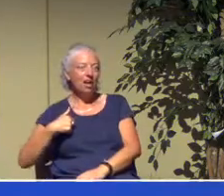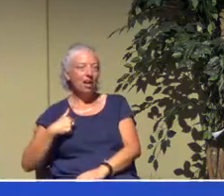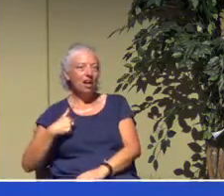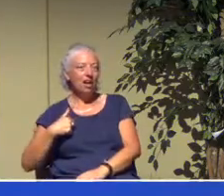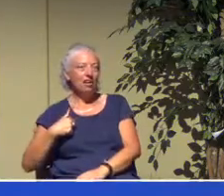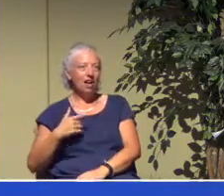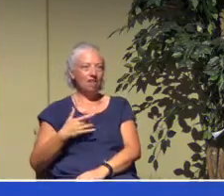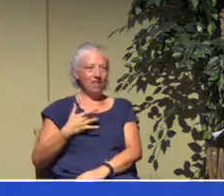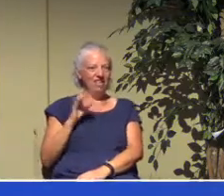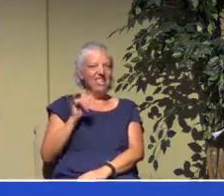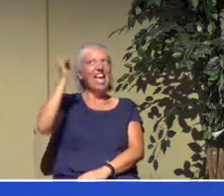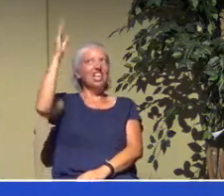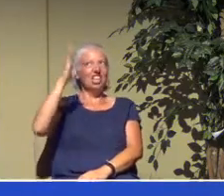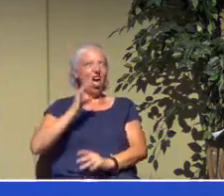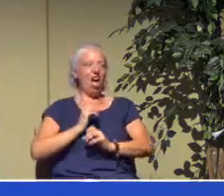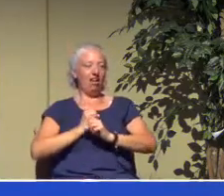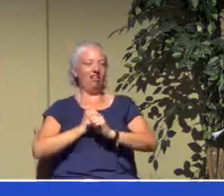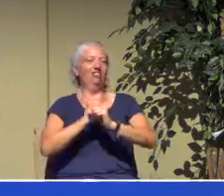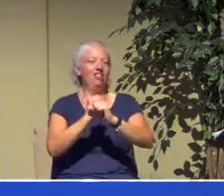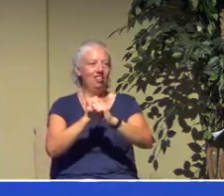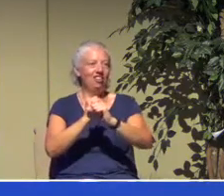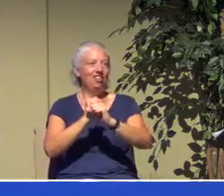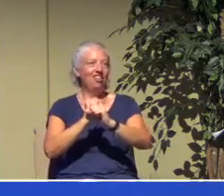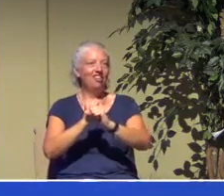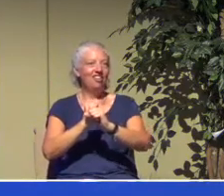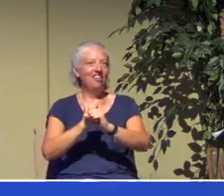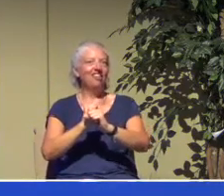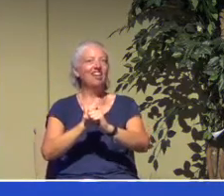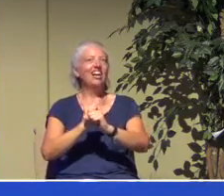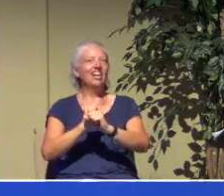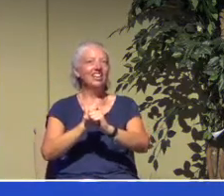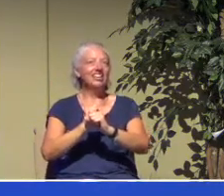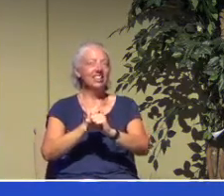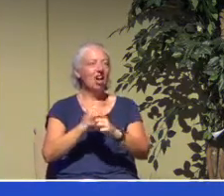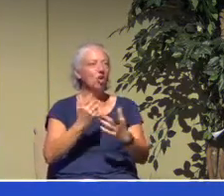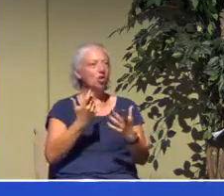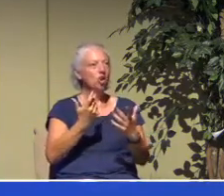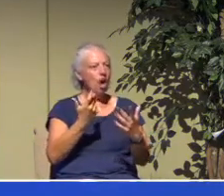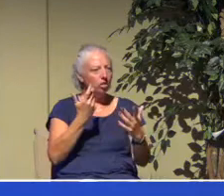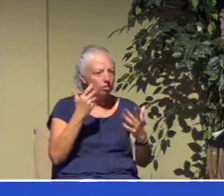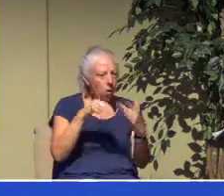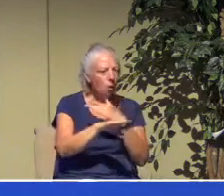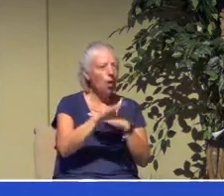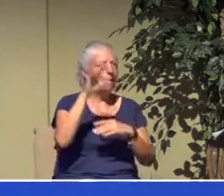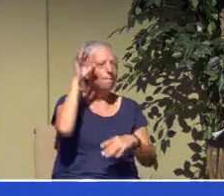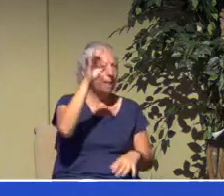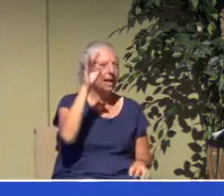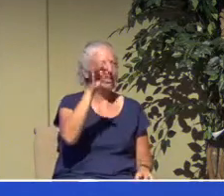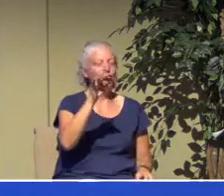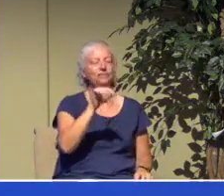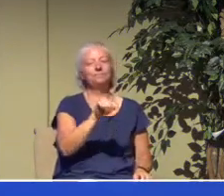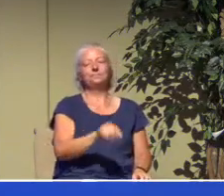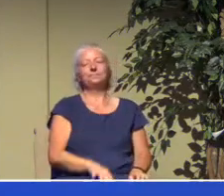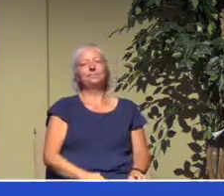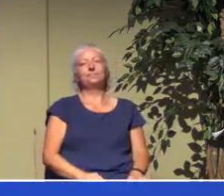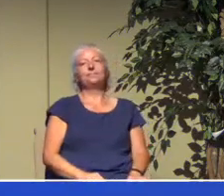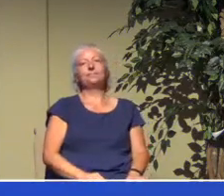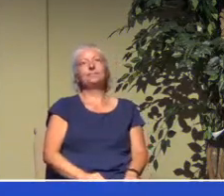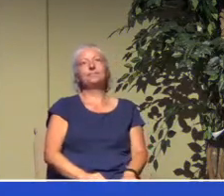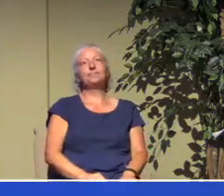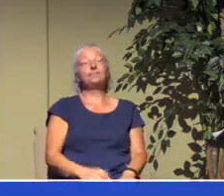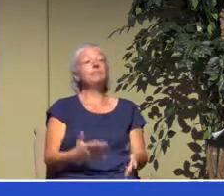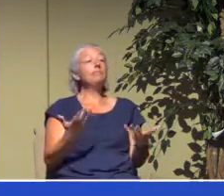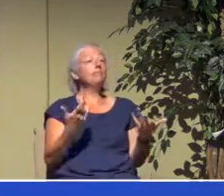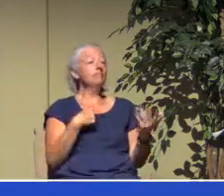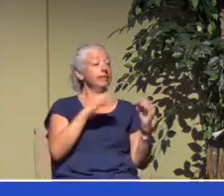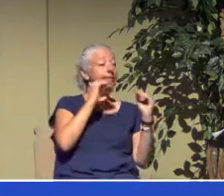was God's pull on me, his pull on our hearts to pastor, get in the pastoral ministry. And so as I was